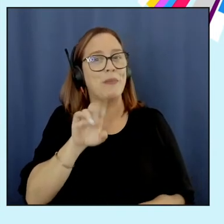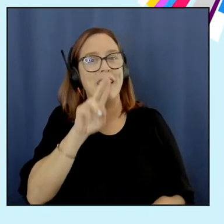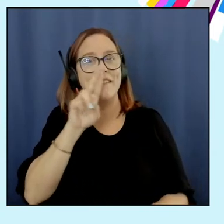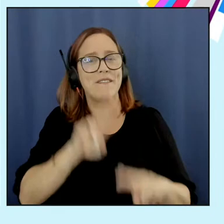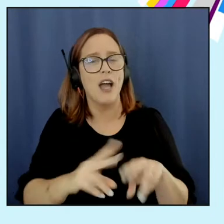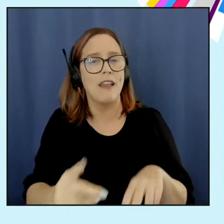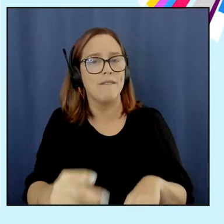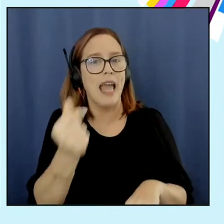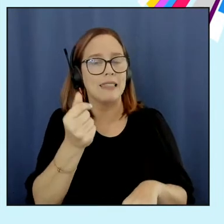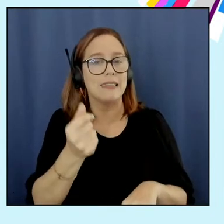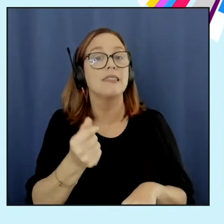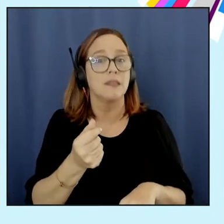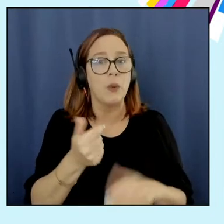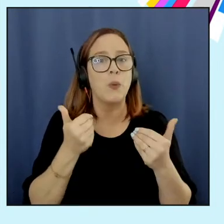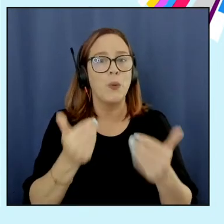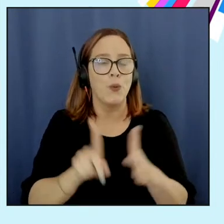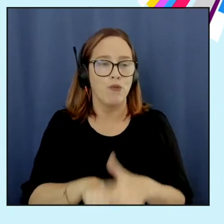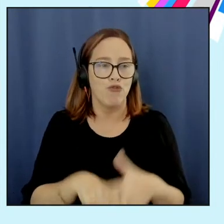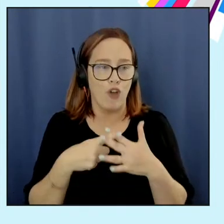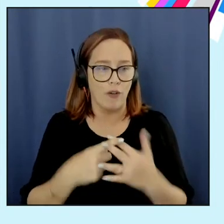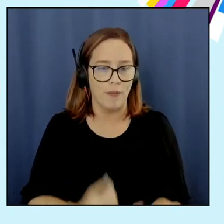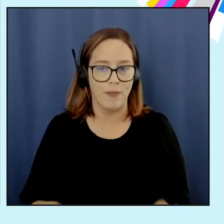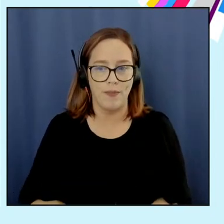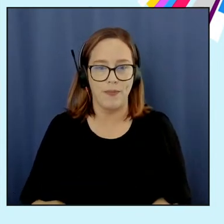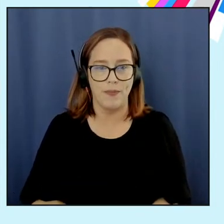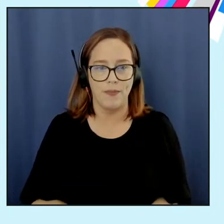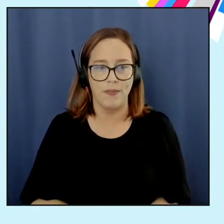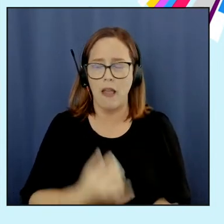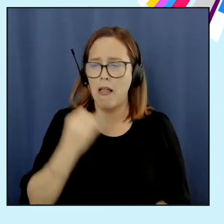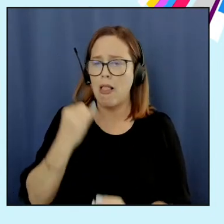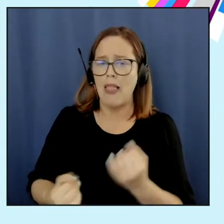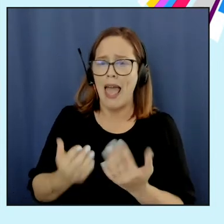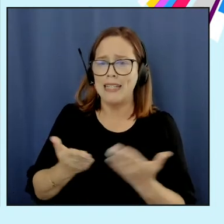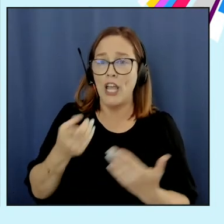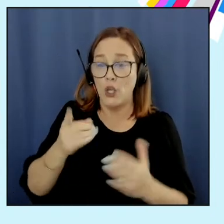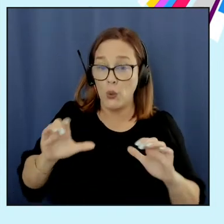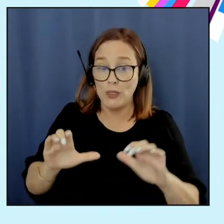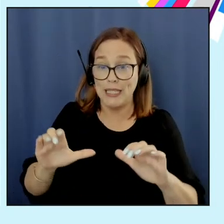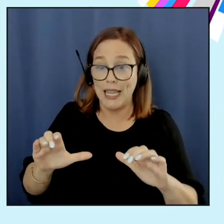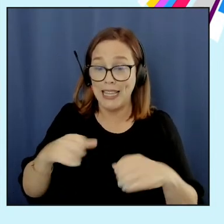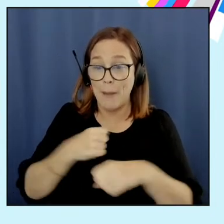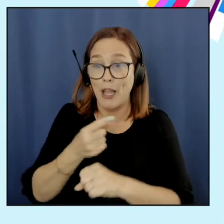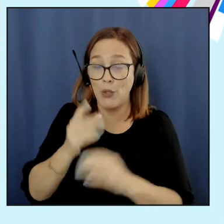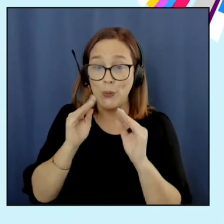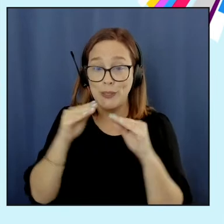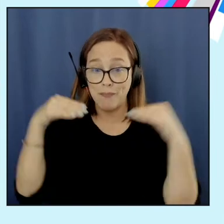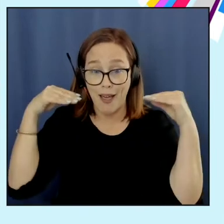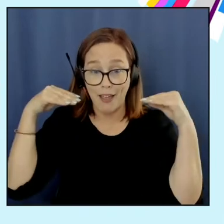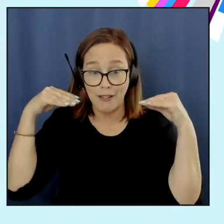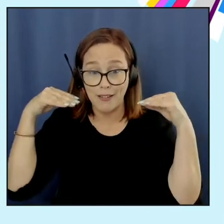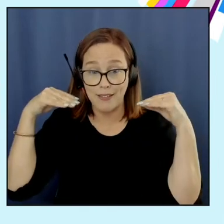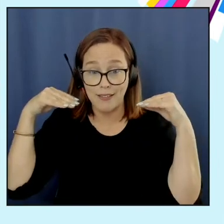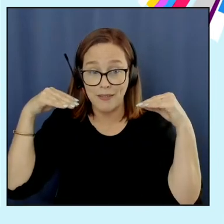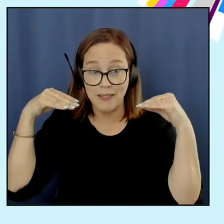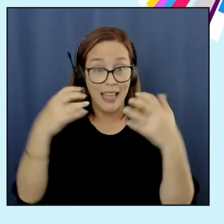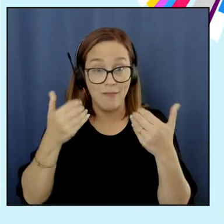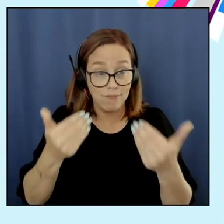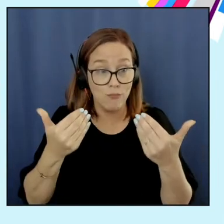So let's get this started. What is the last thing that you did that made you smile? Everybody jump in.